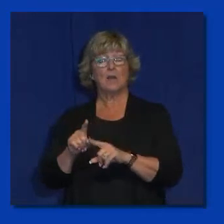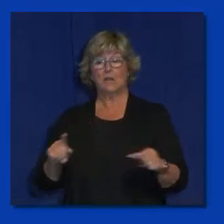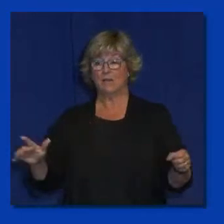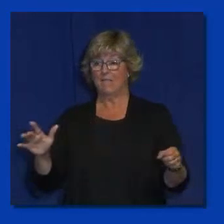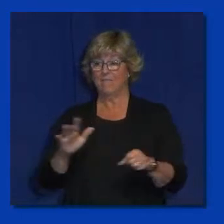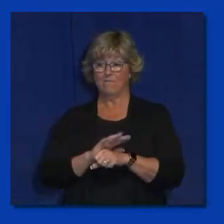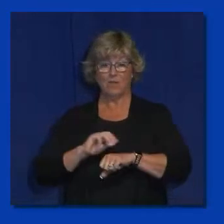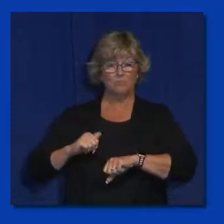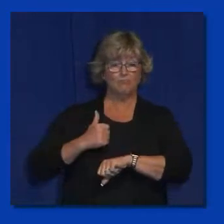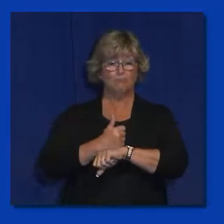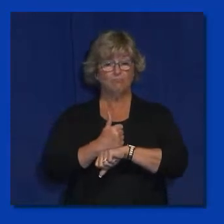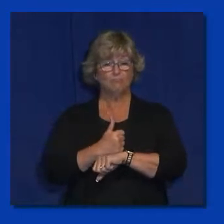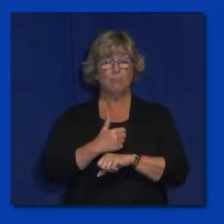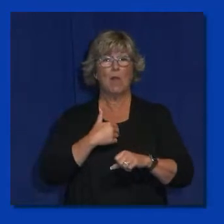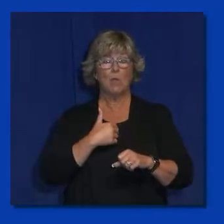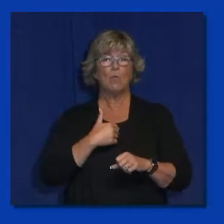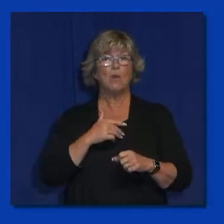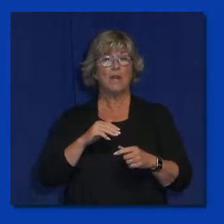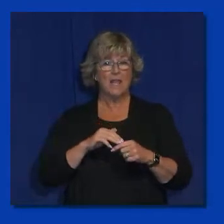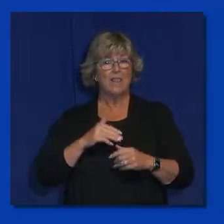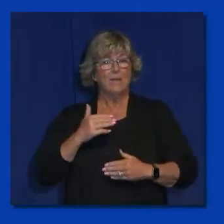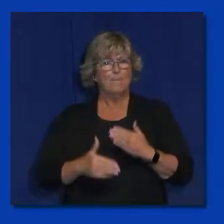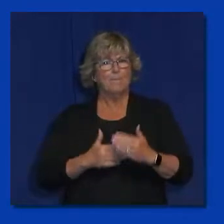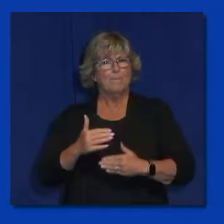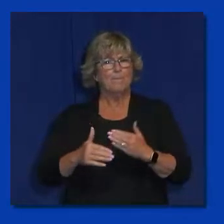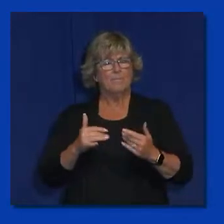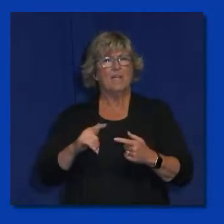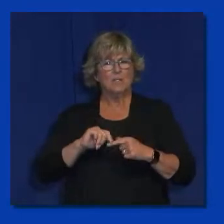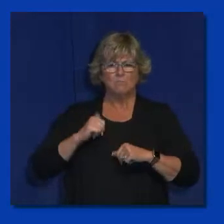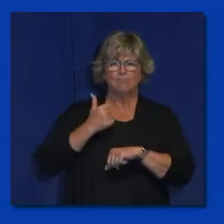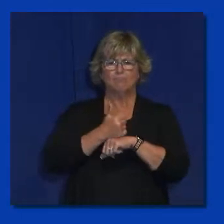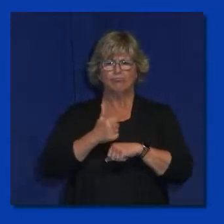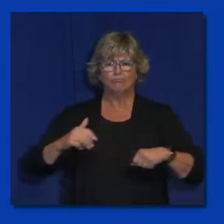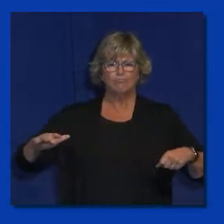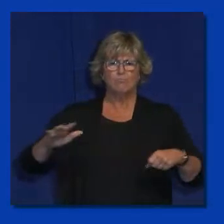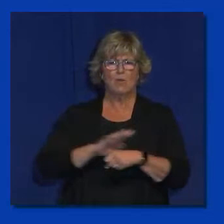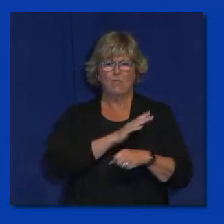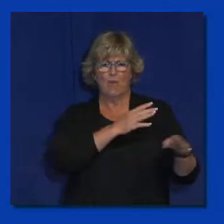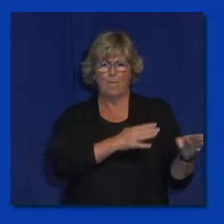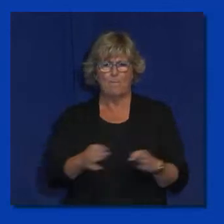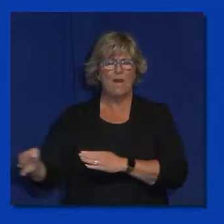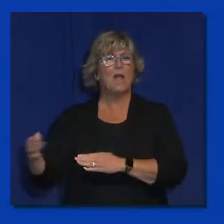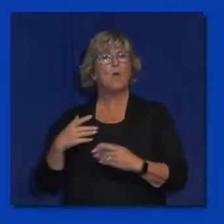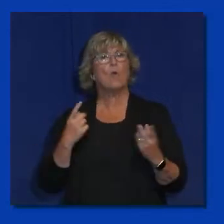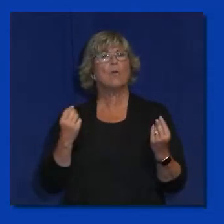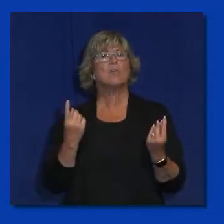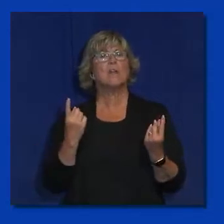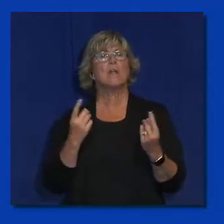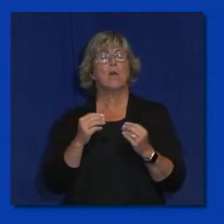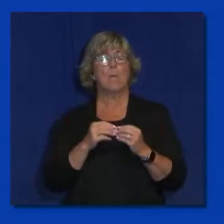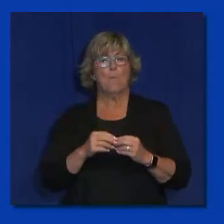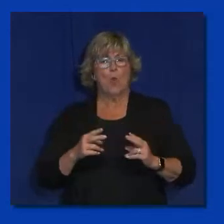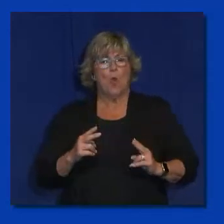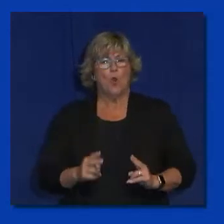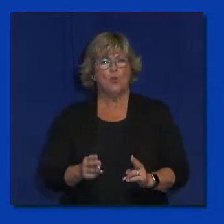fully implement, we're in the process of implementing that strategy. We want to do some things with more